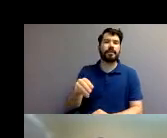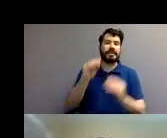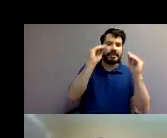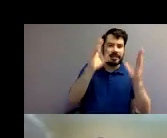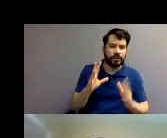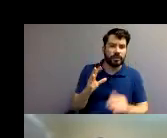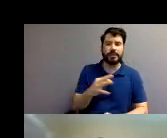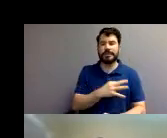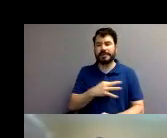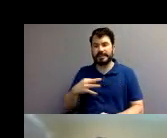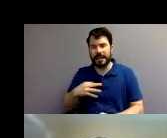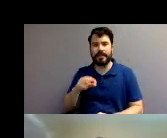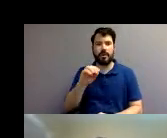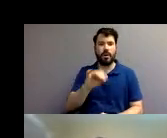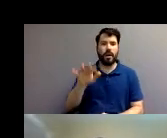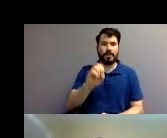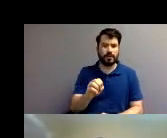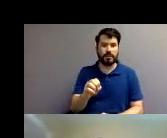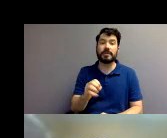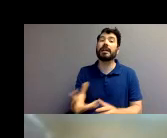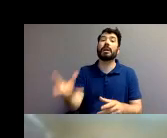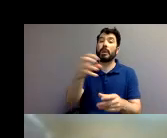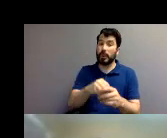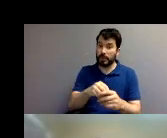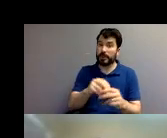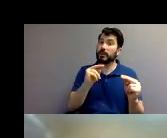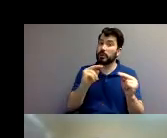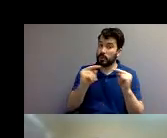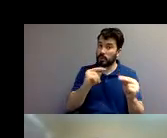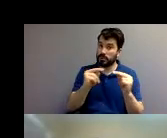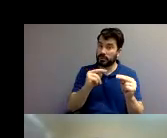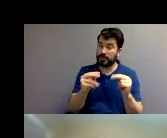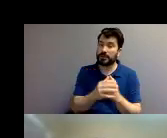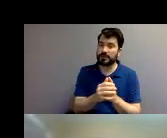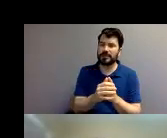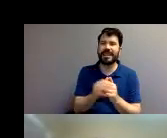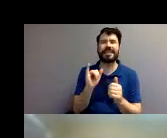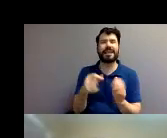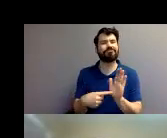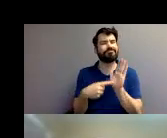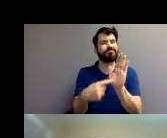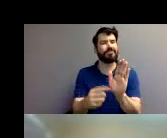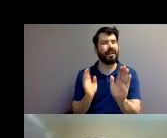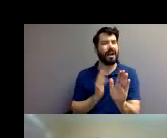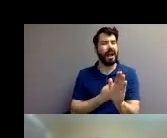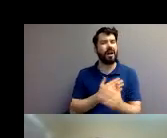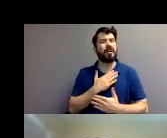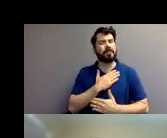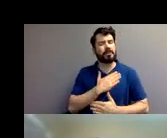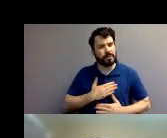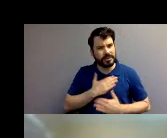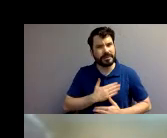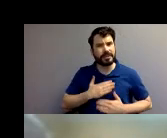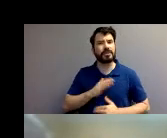house officers, including bargain for employees, to express our tremendous appreciation for your